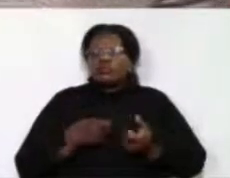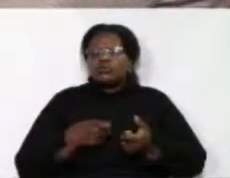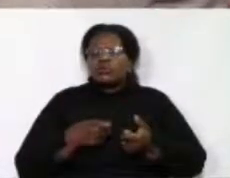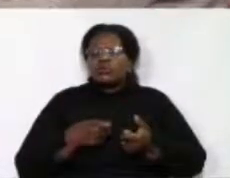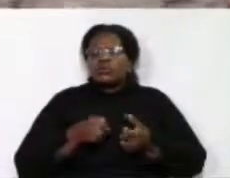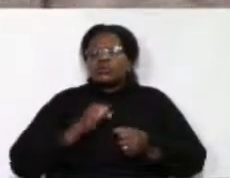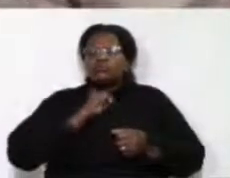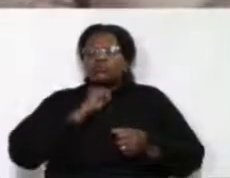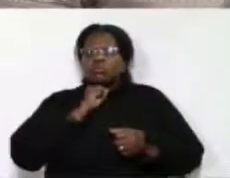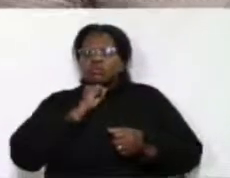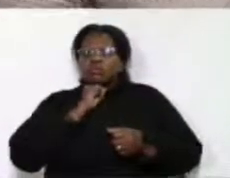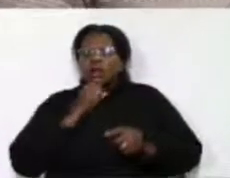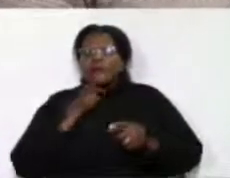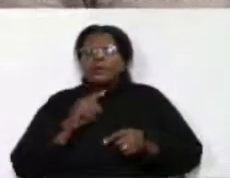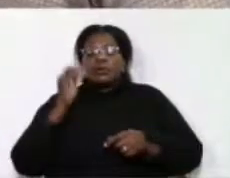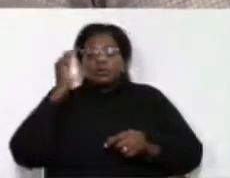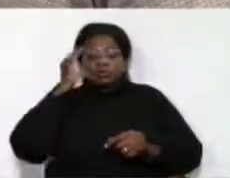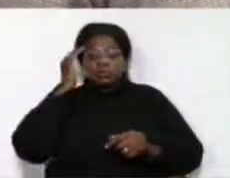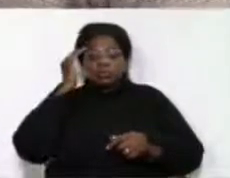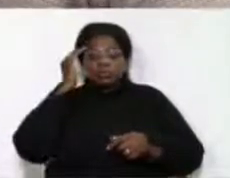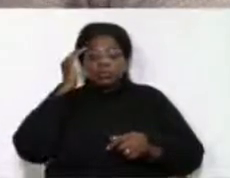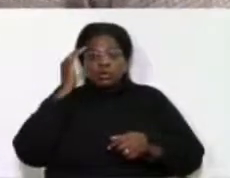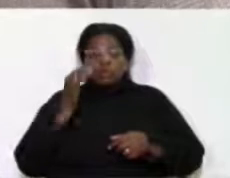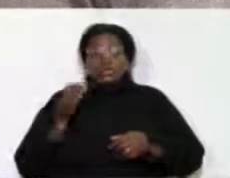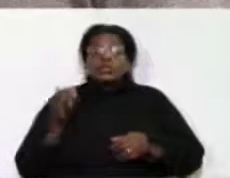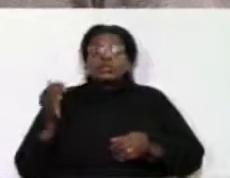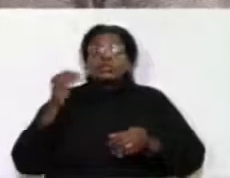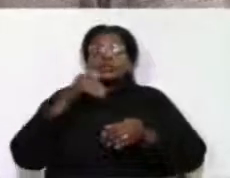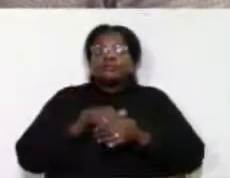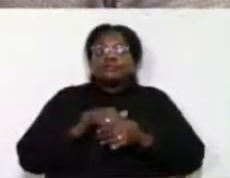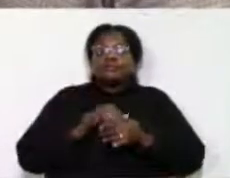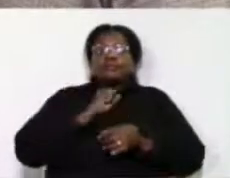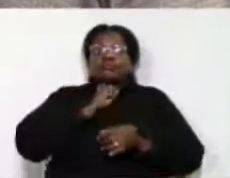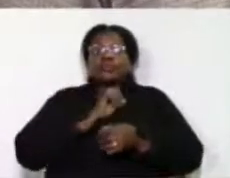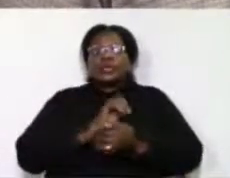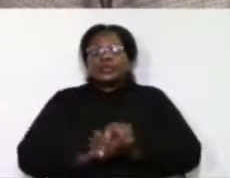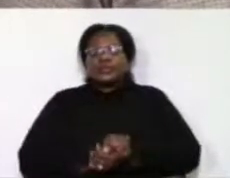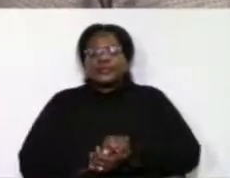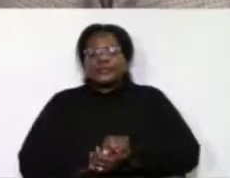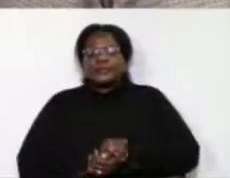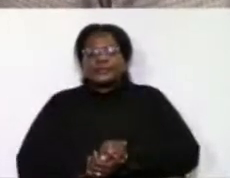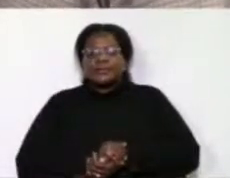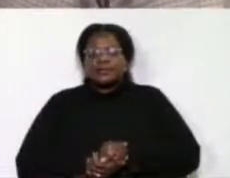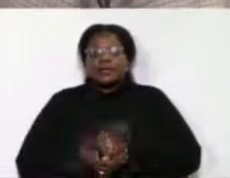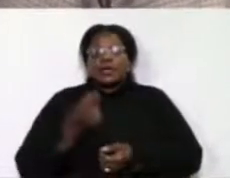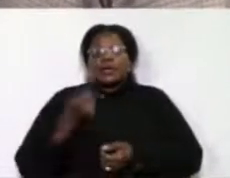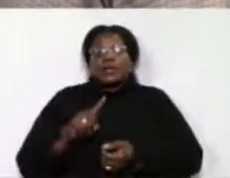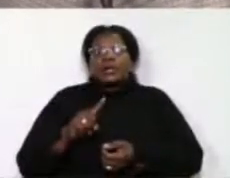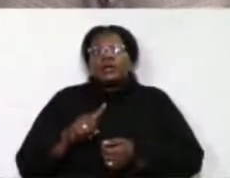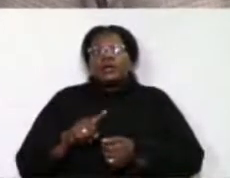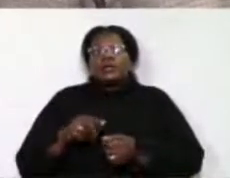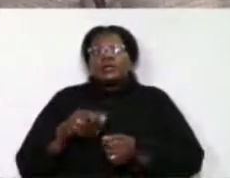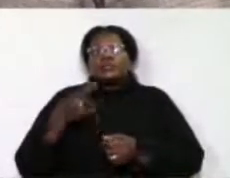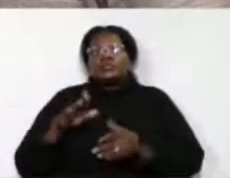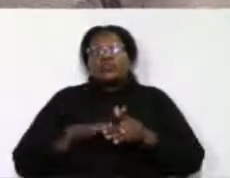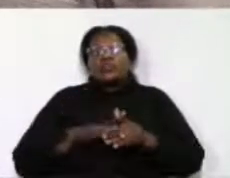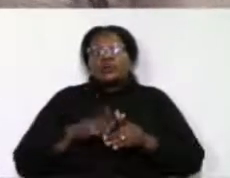of a credit, let's say, somehow. So I've written here, depreciation is not a cash expense, and it can be added back